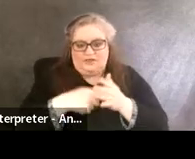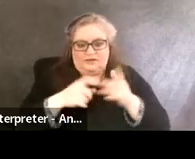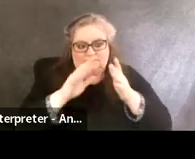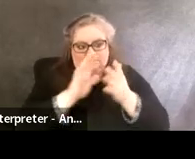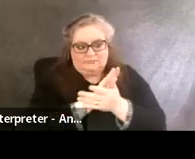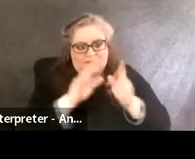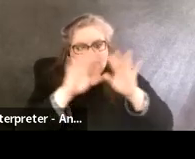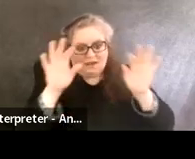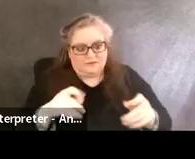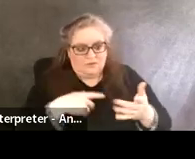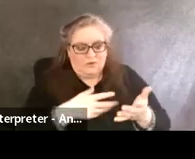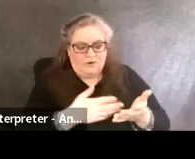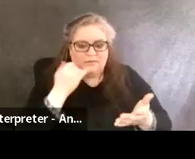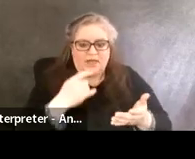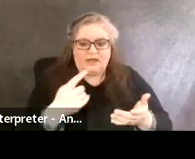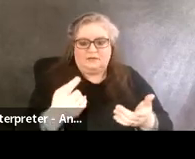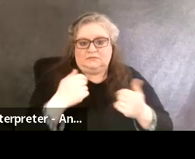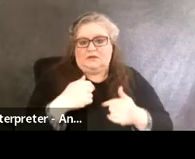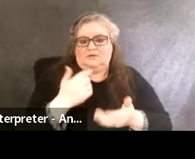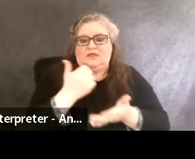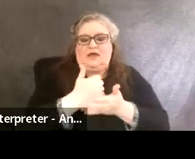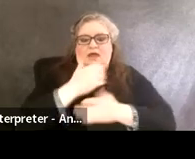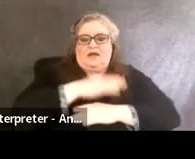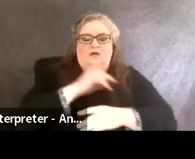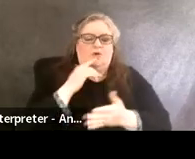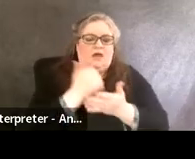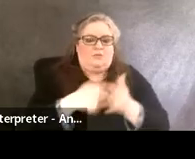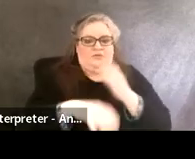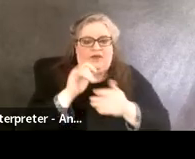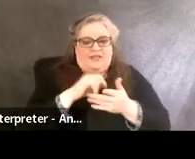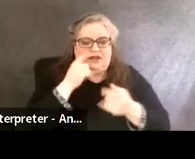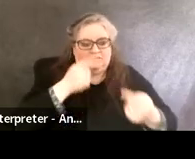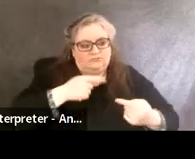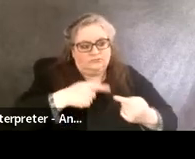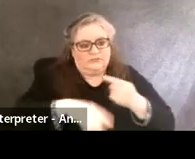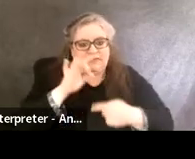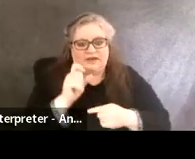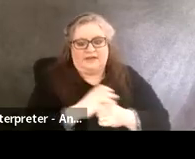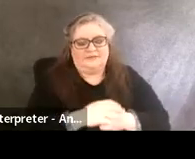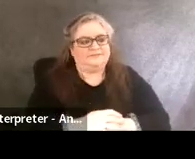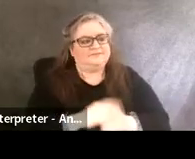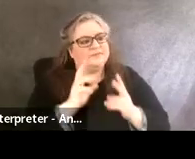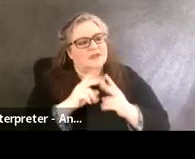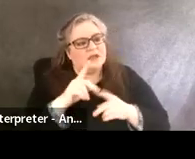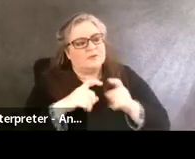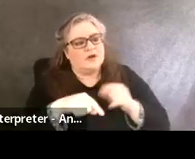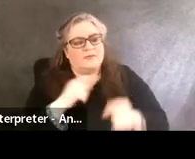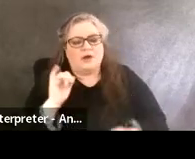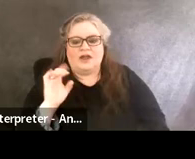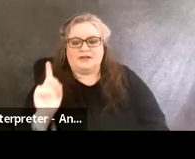to us at the help desk if you're still having trouble locating that. I'm seeing a couple questions about